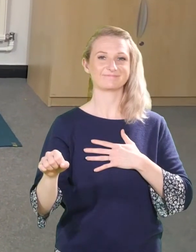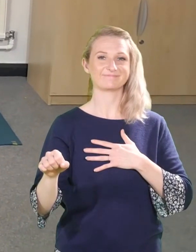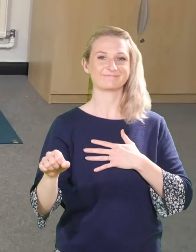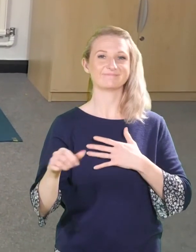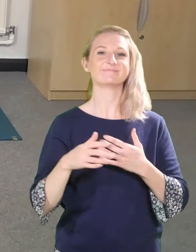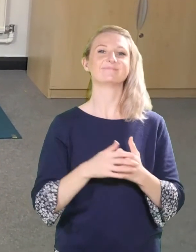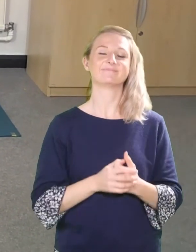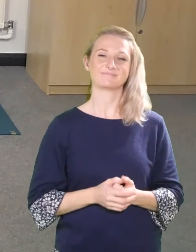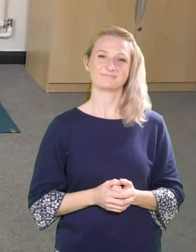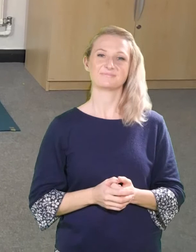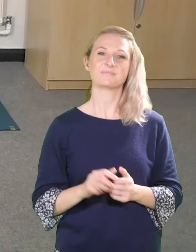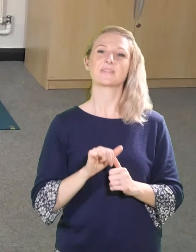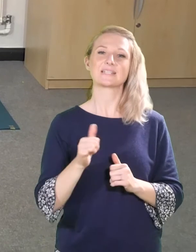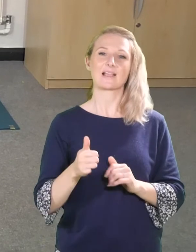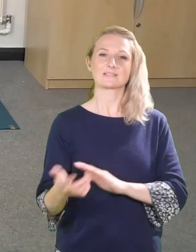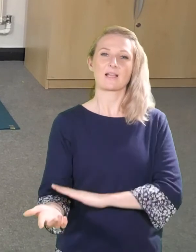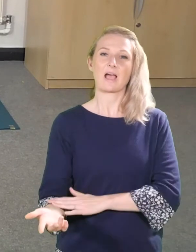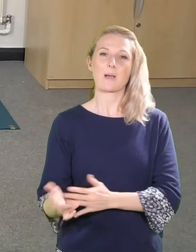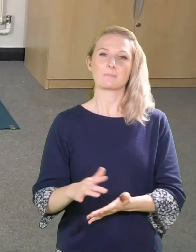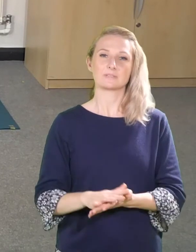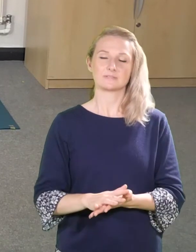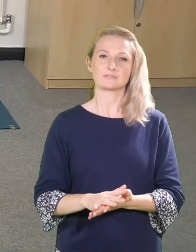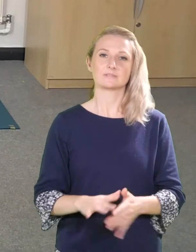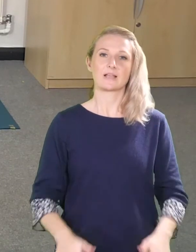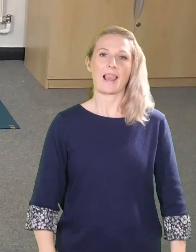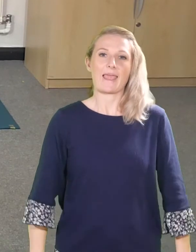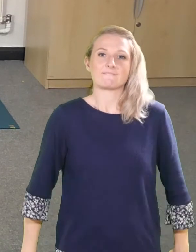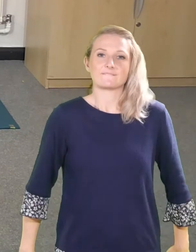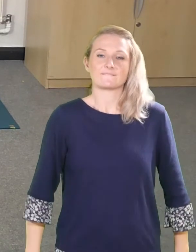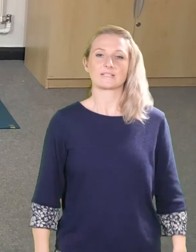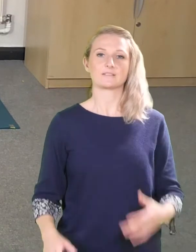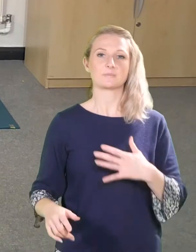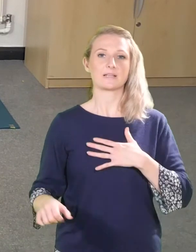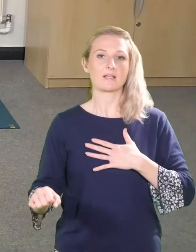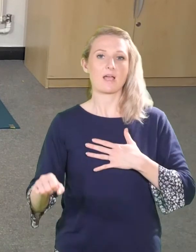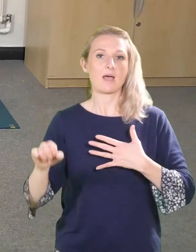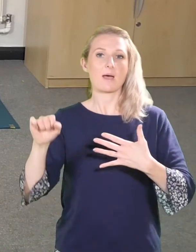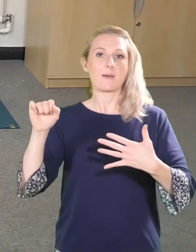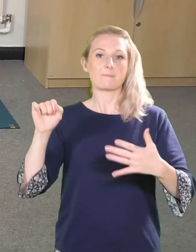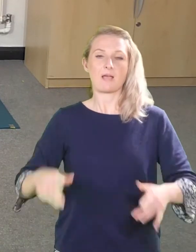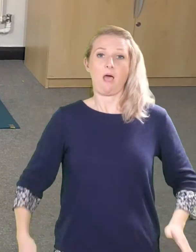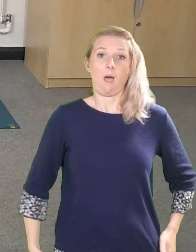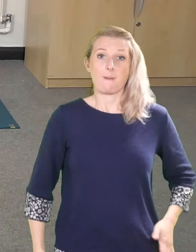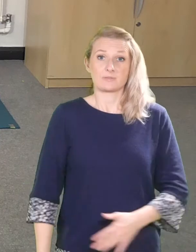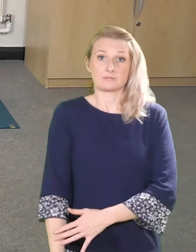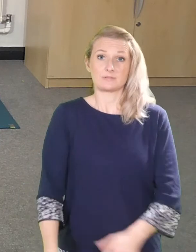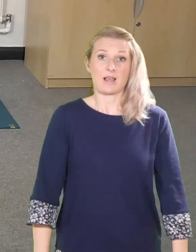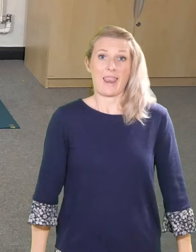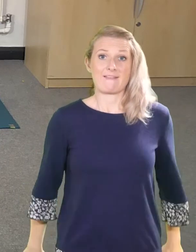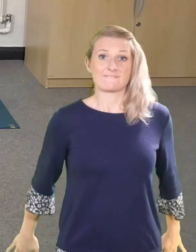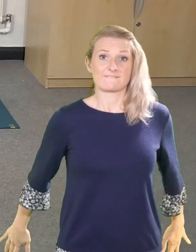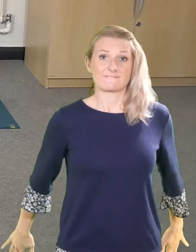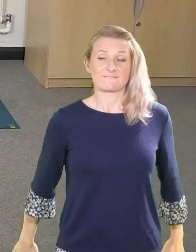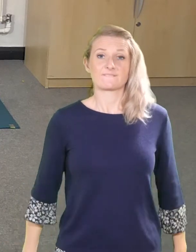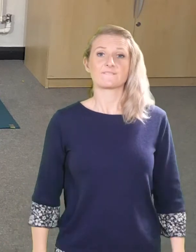So now we're going to bring our arms off the floor as well. So I'm inhaling, lifting up, and my arms also lift. Reach the fingers